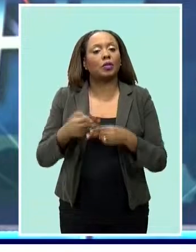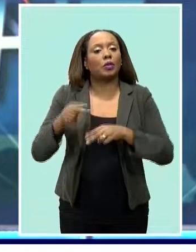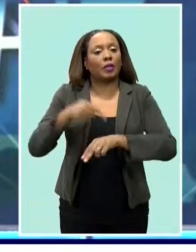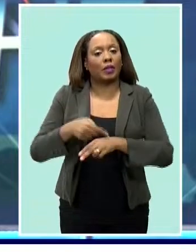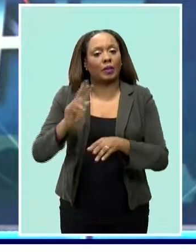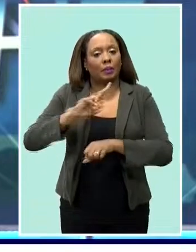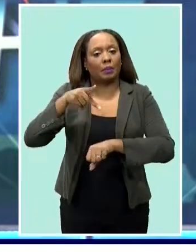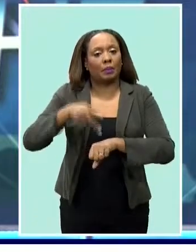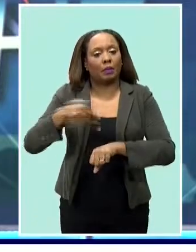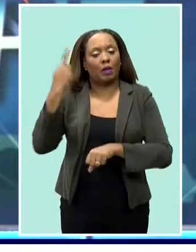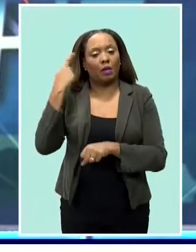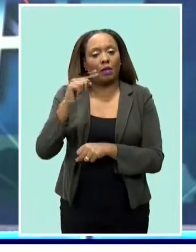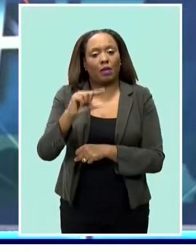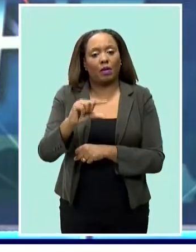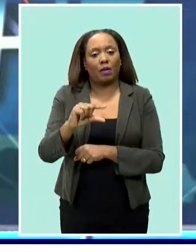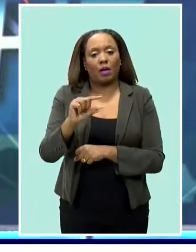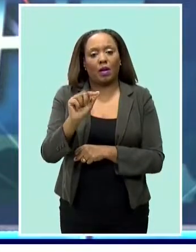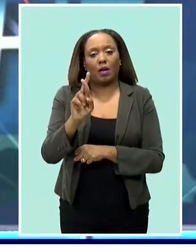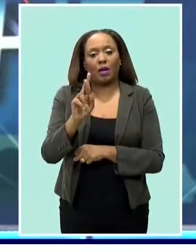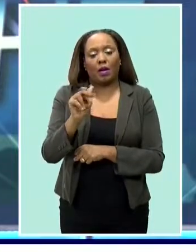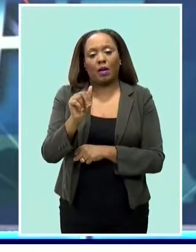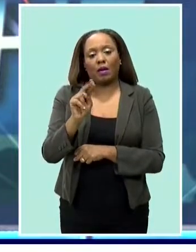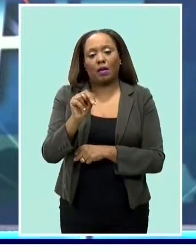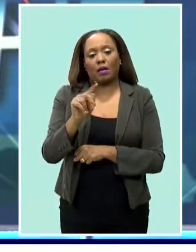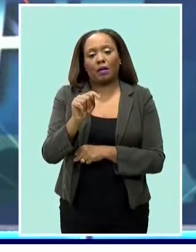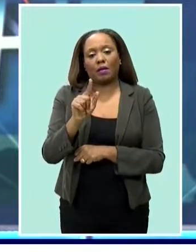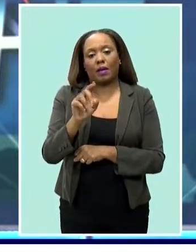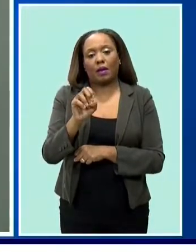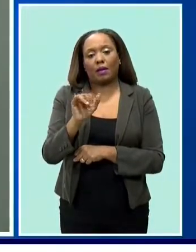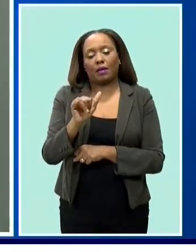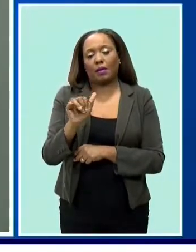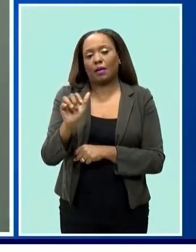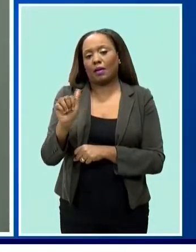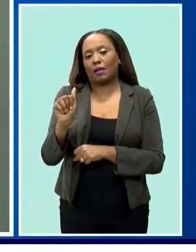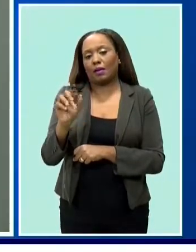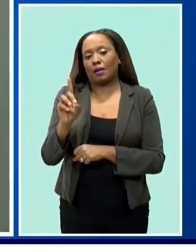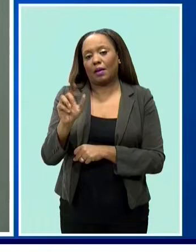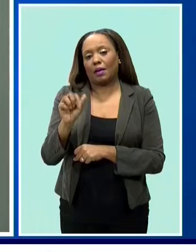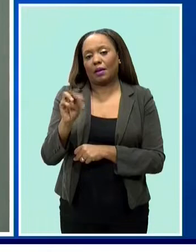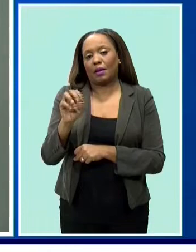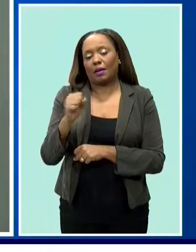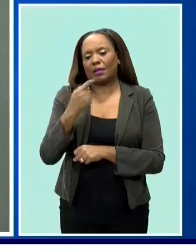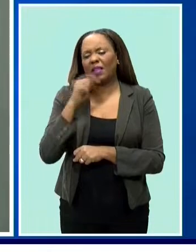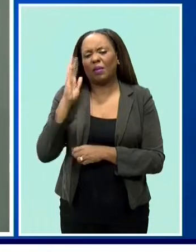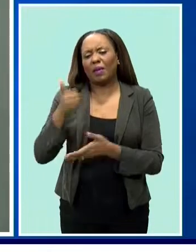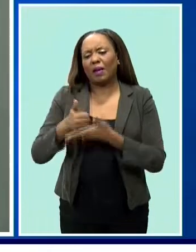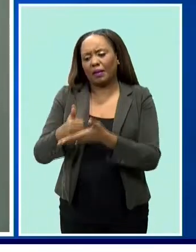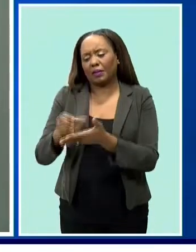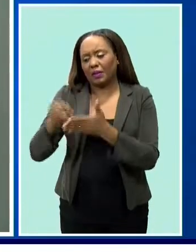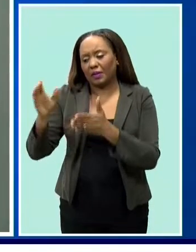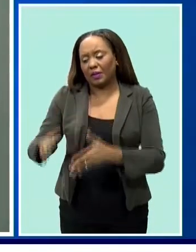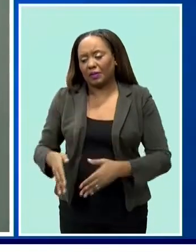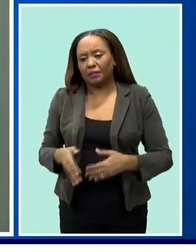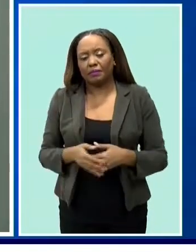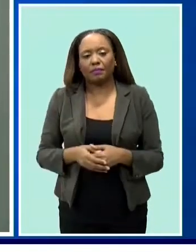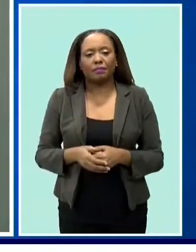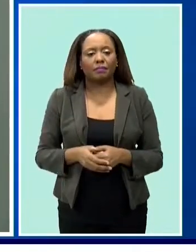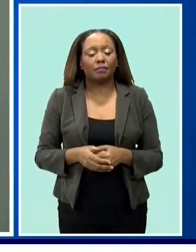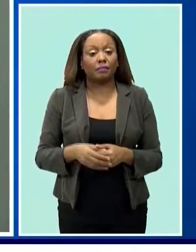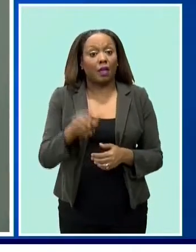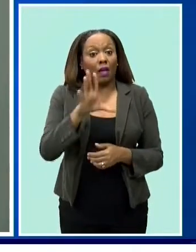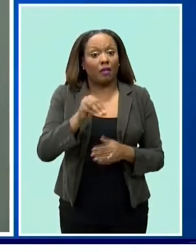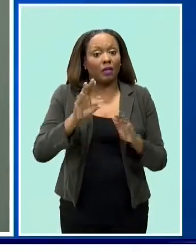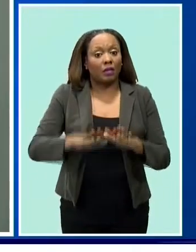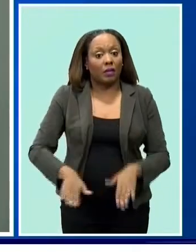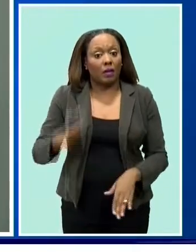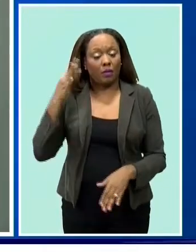Skeet, believes the camp will be very helpful for the students. 50 children from our school will benefit, and I'm sure